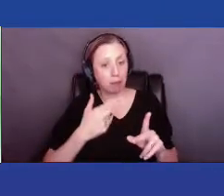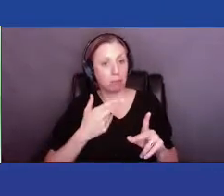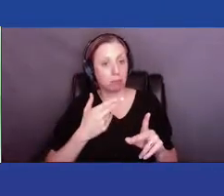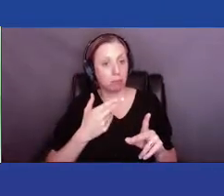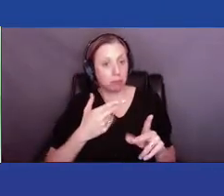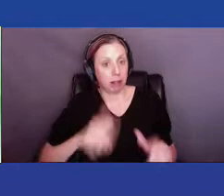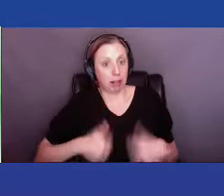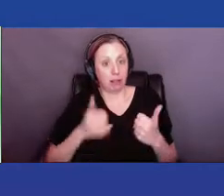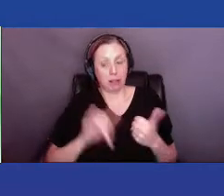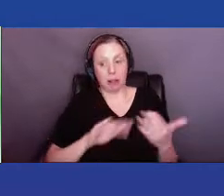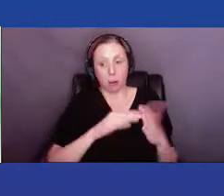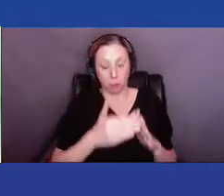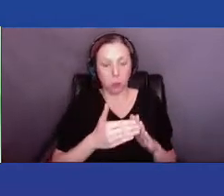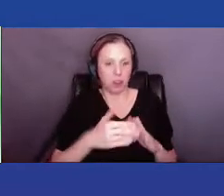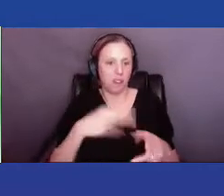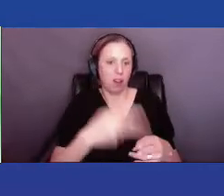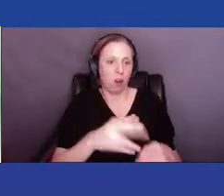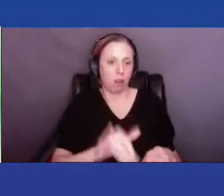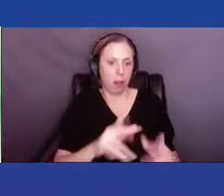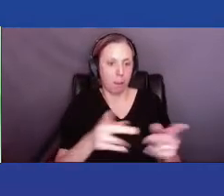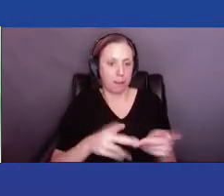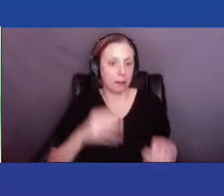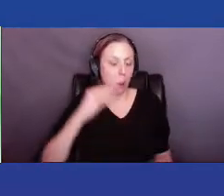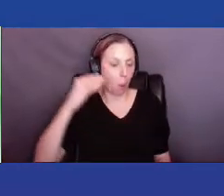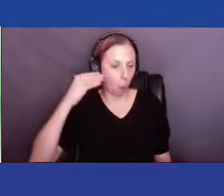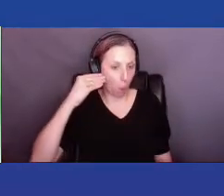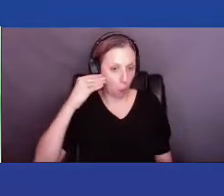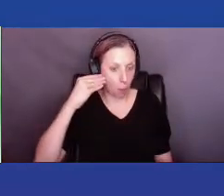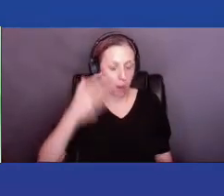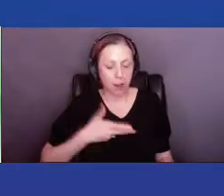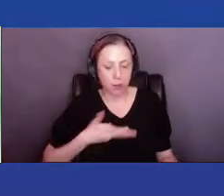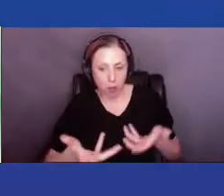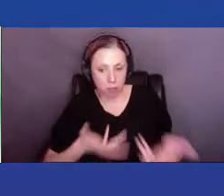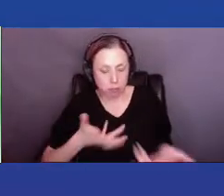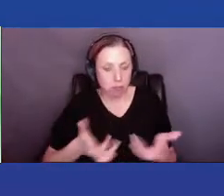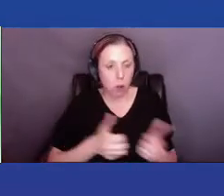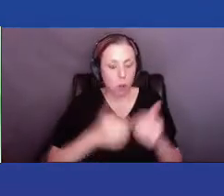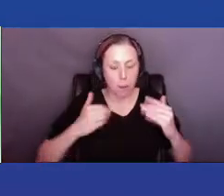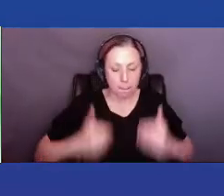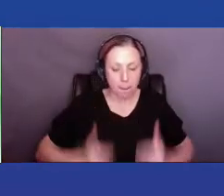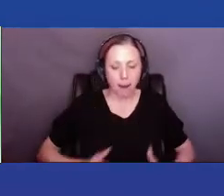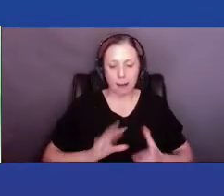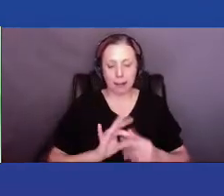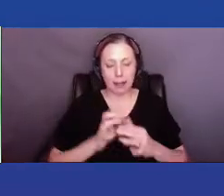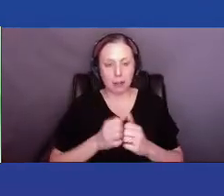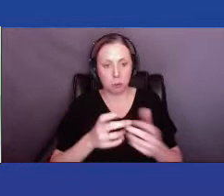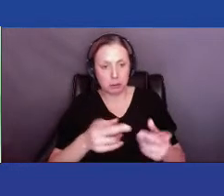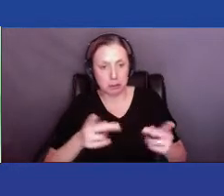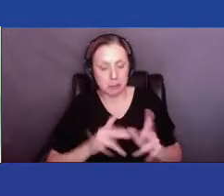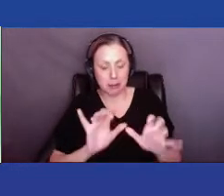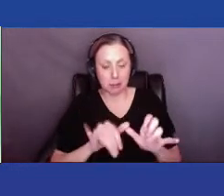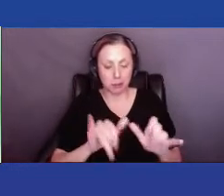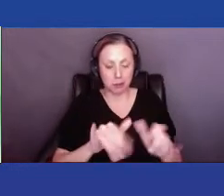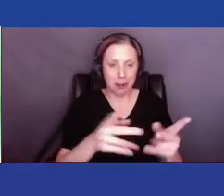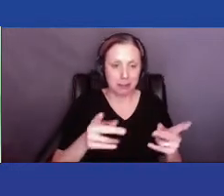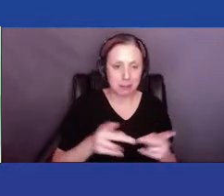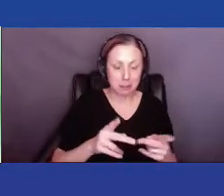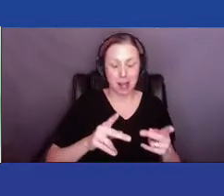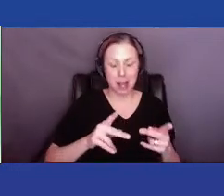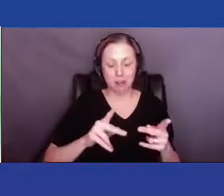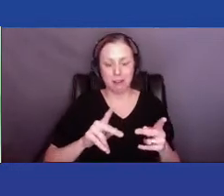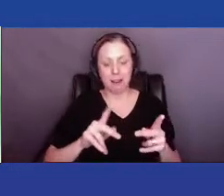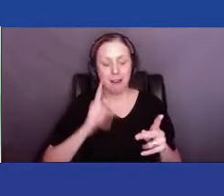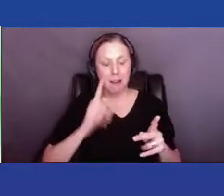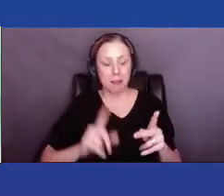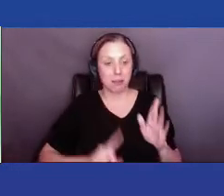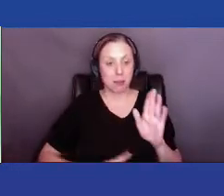had engagements with people around their bodies and their connection to space, measuring the space based on the length of our bodies with young people